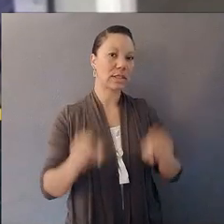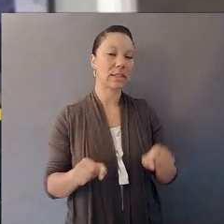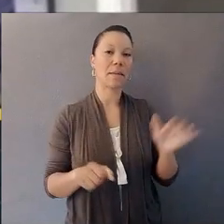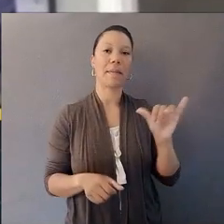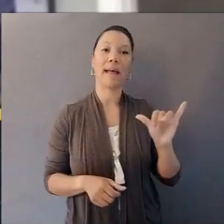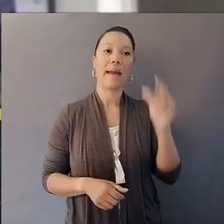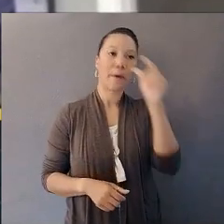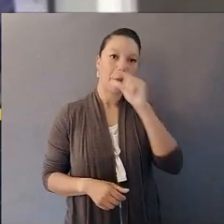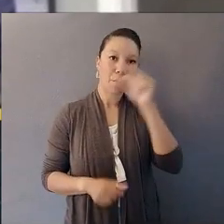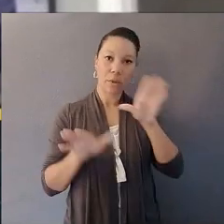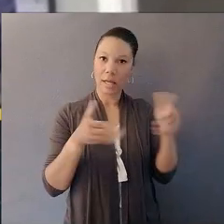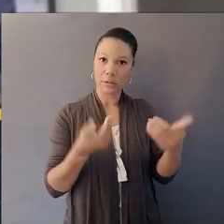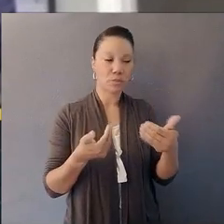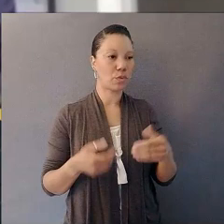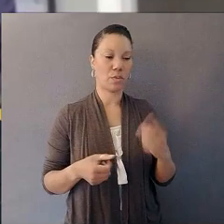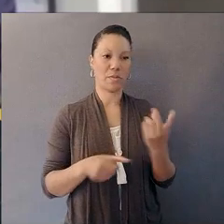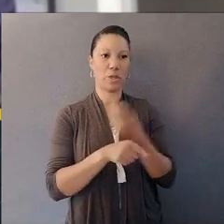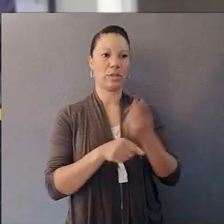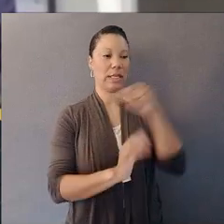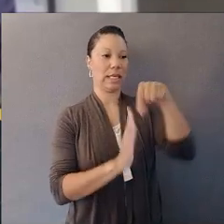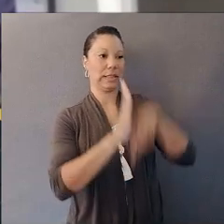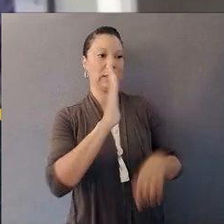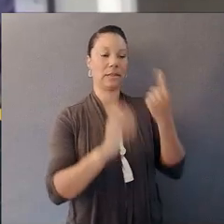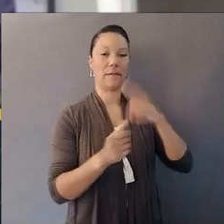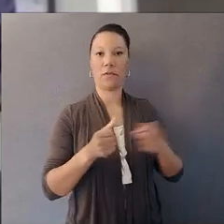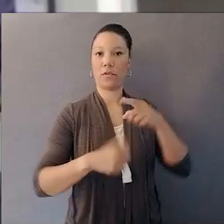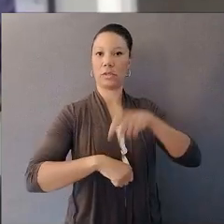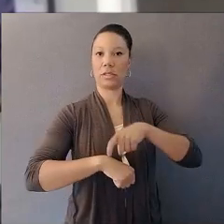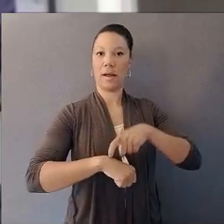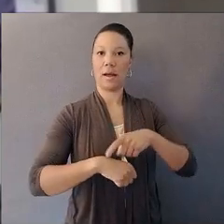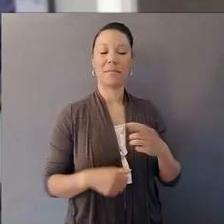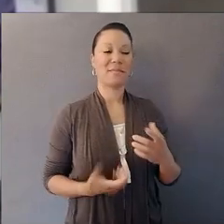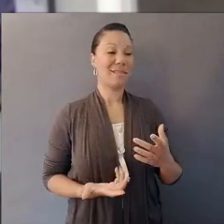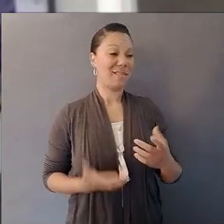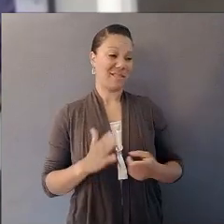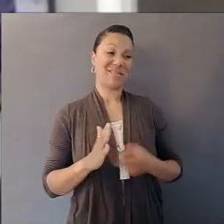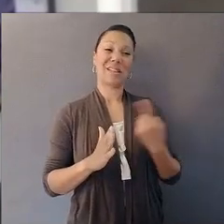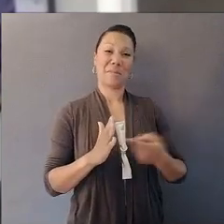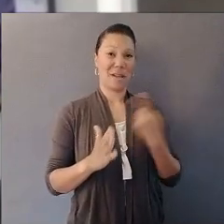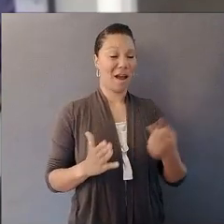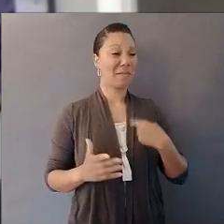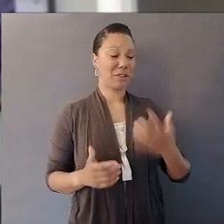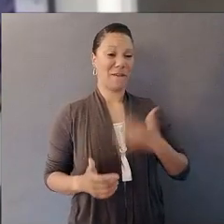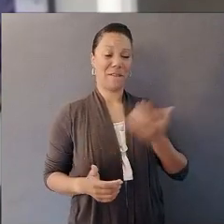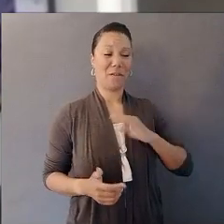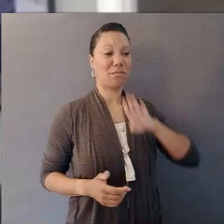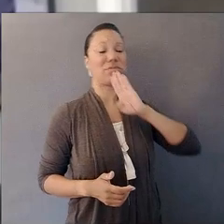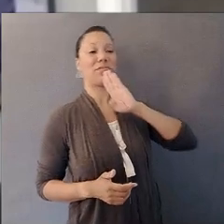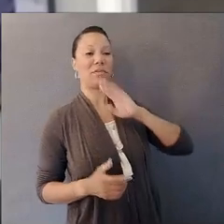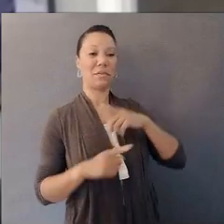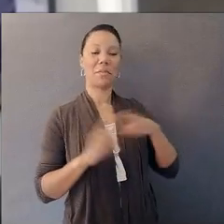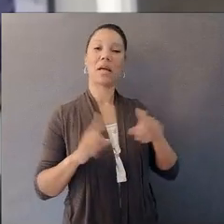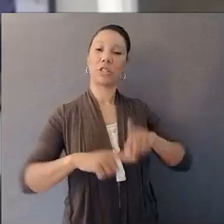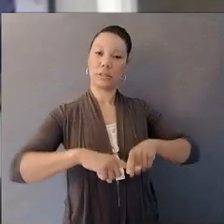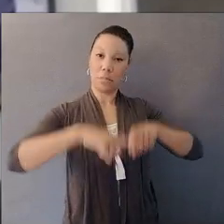with it extensively for the first time. There's a lot of times where you really get frustrated, but taking that moment to pause and kind of working